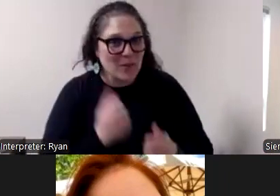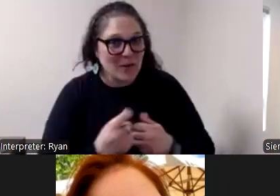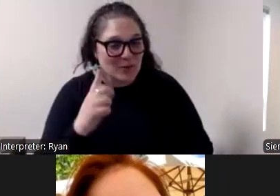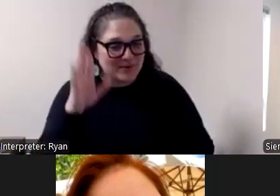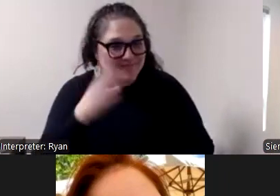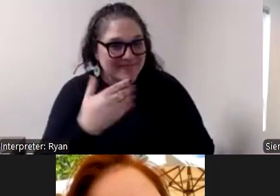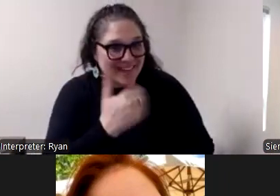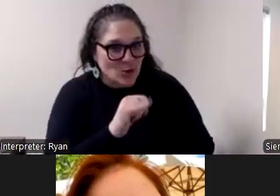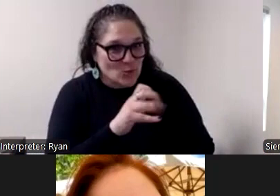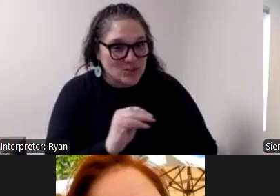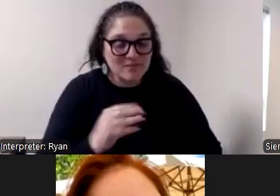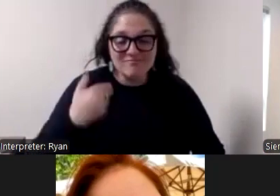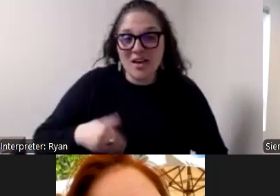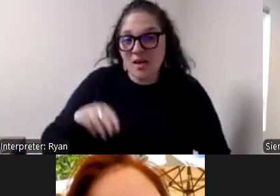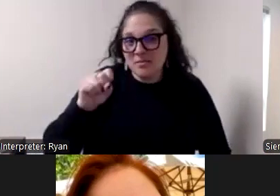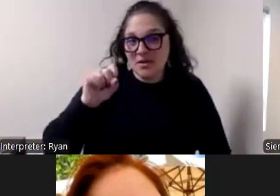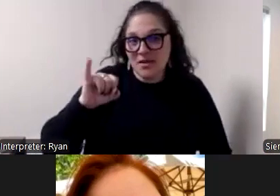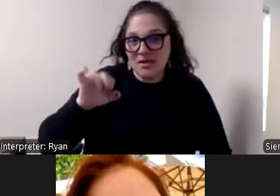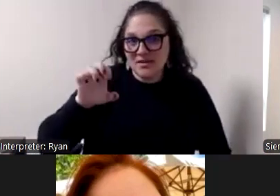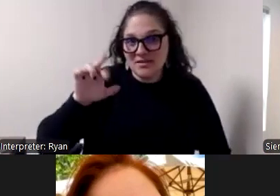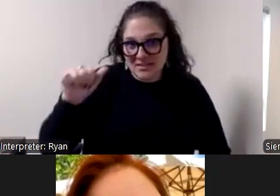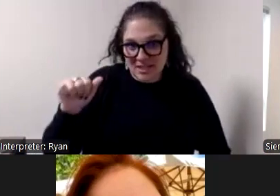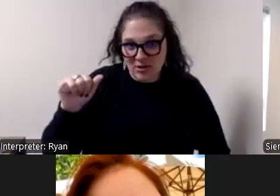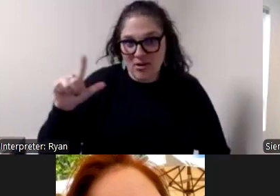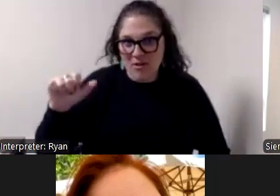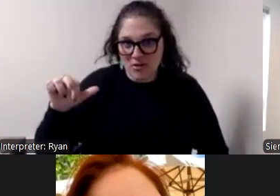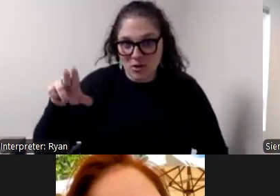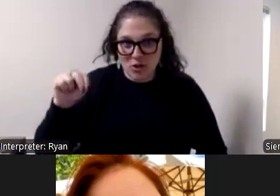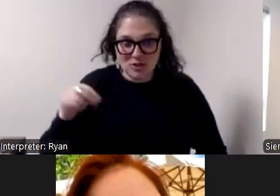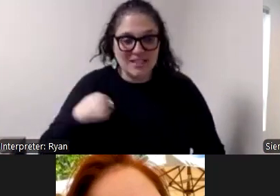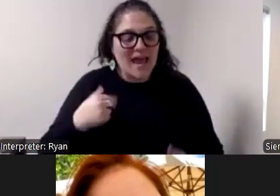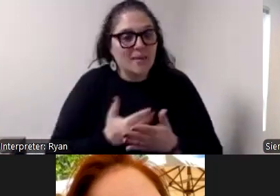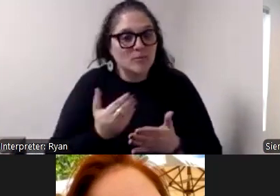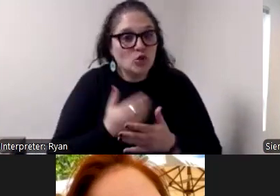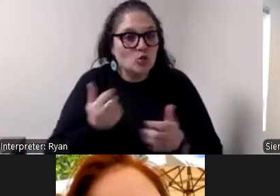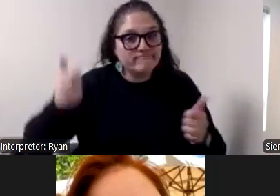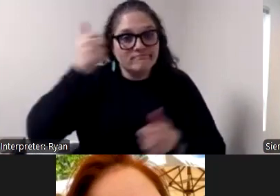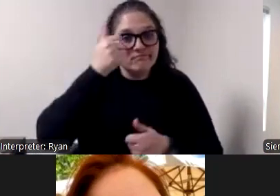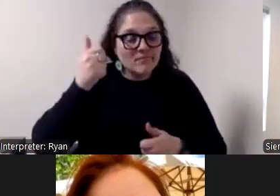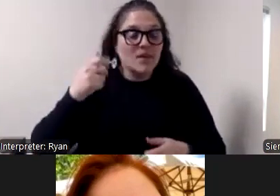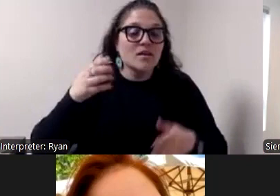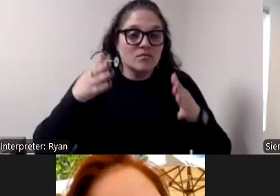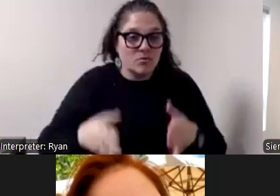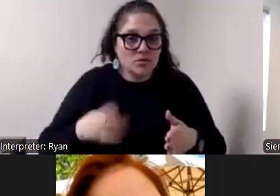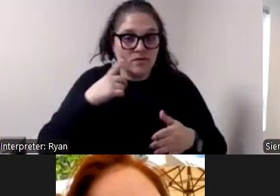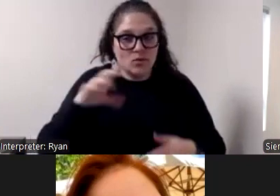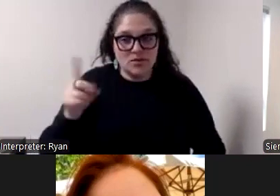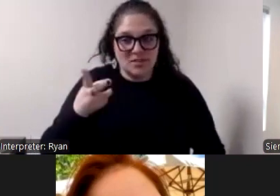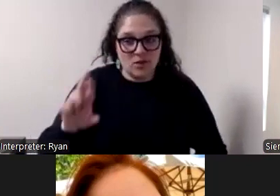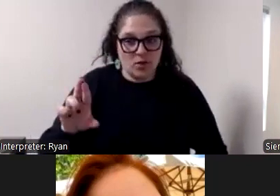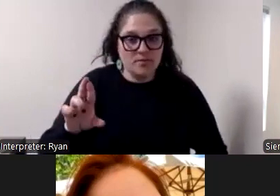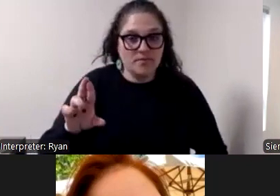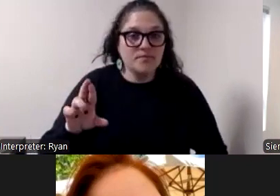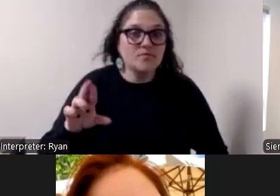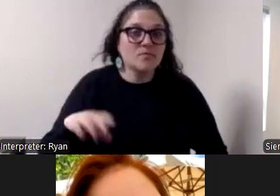Larson. I am the new admin officer for DVR, and I will be showing you guys today